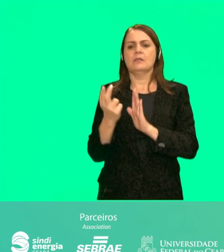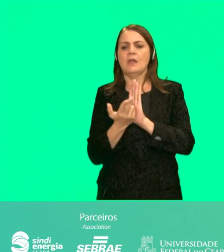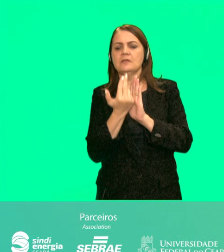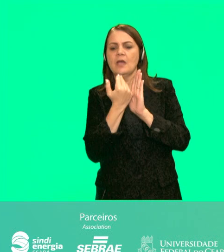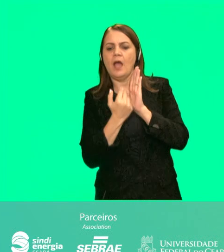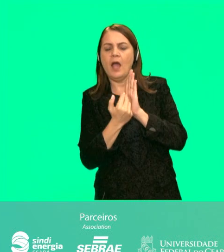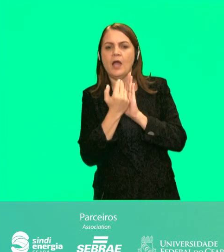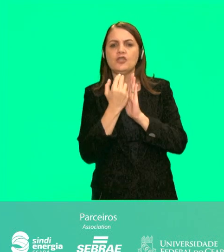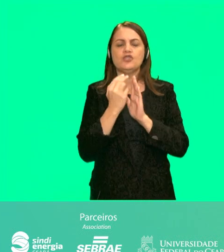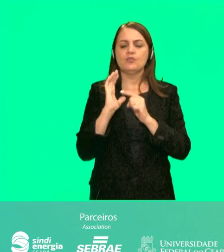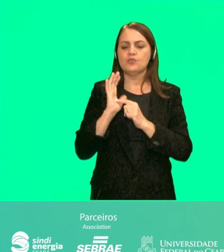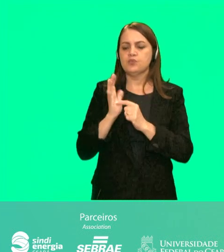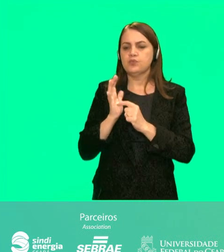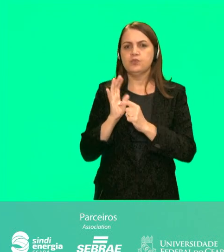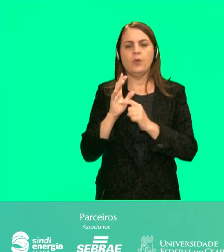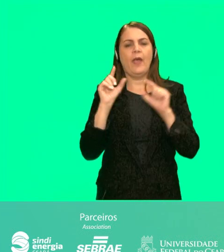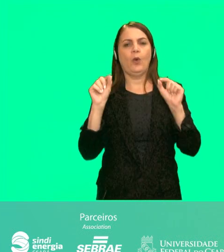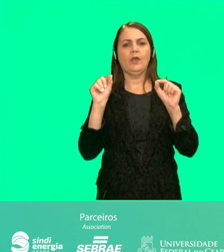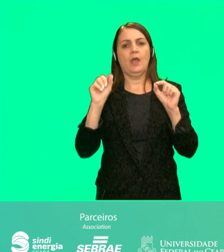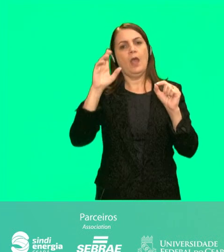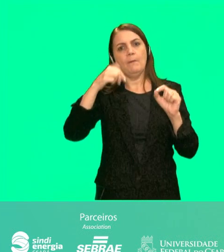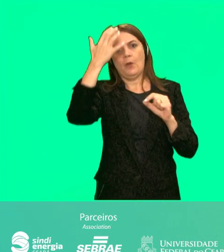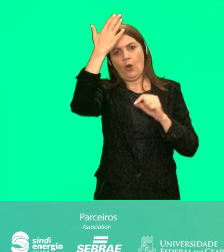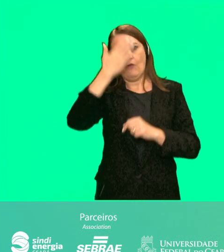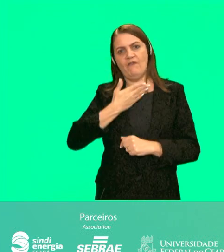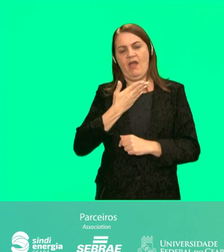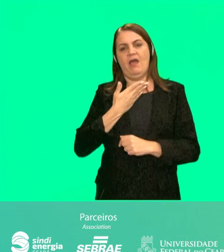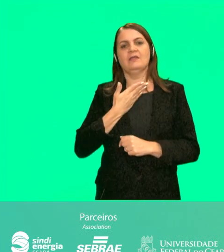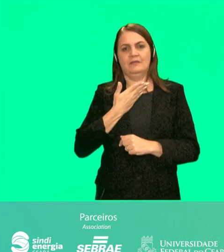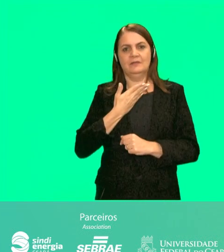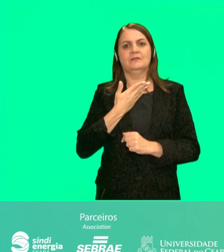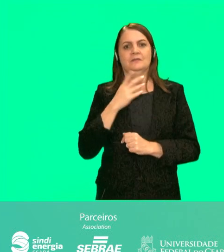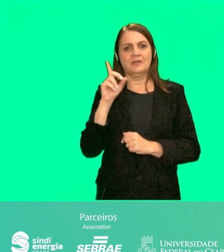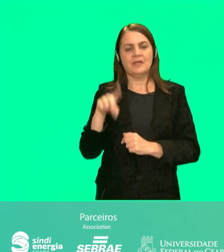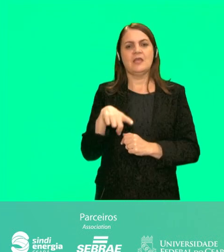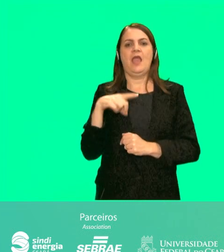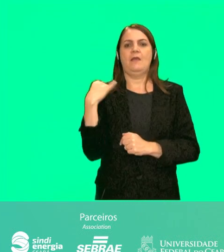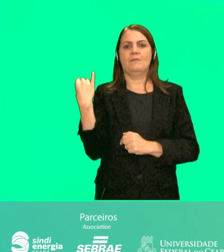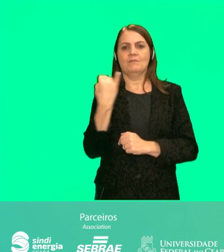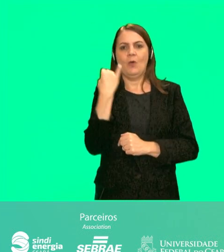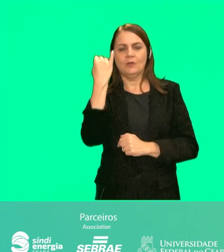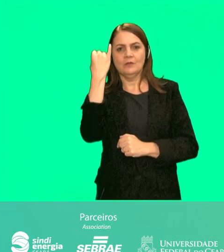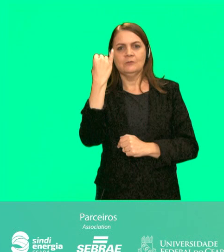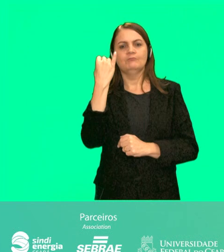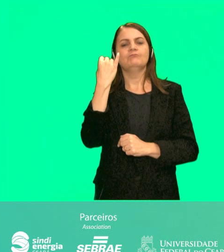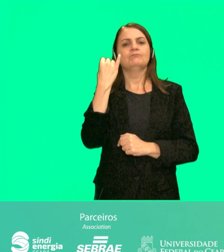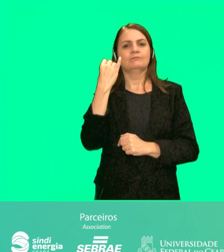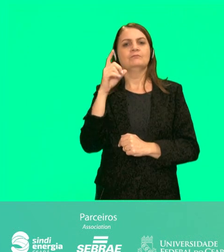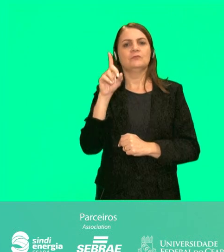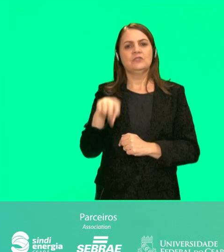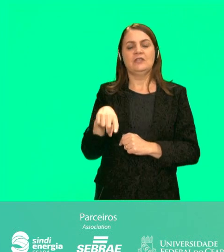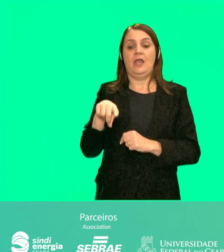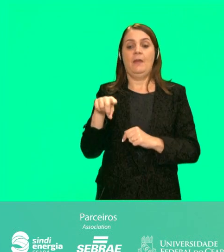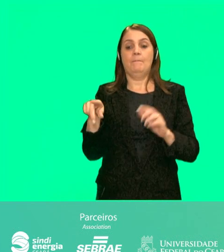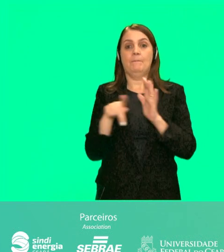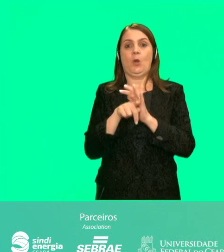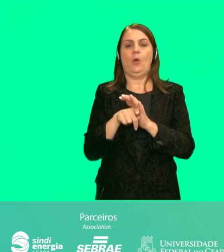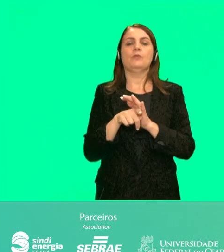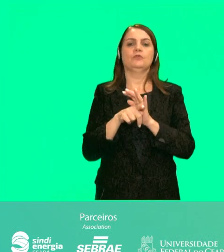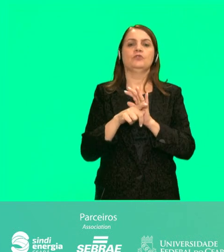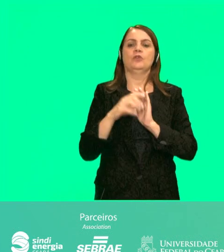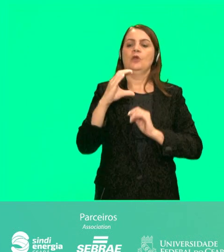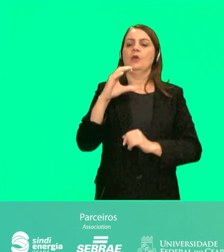based on a tested and approved design with chloride soda